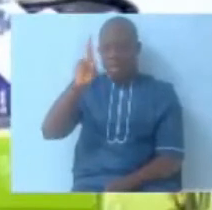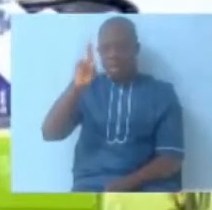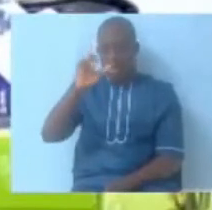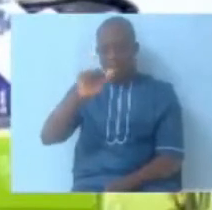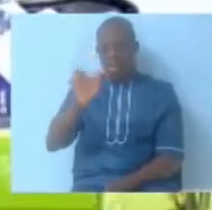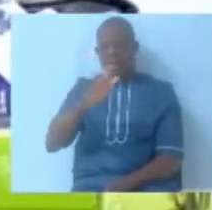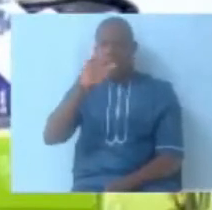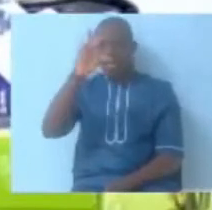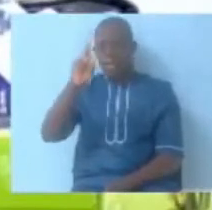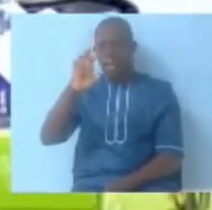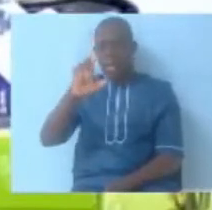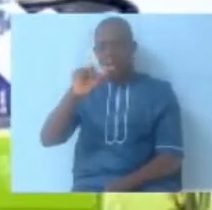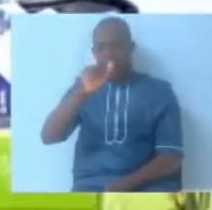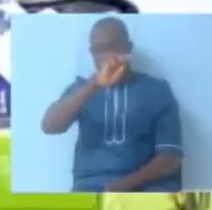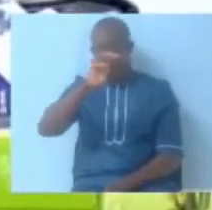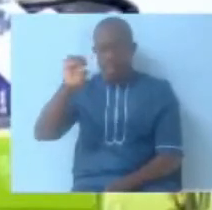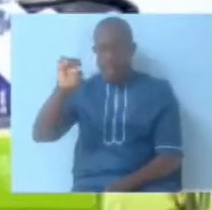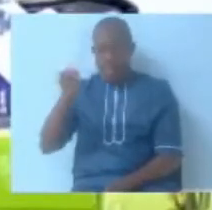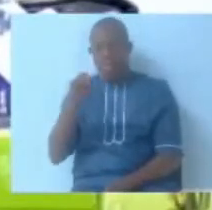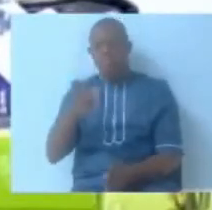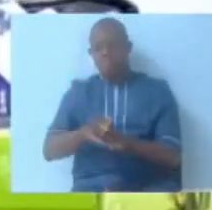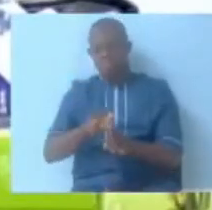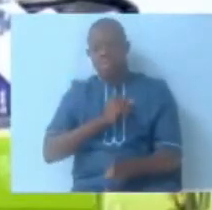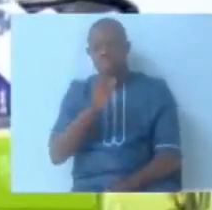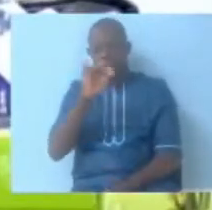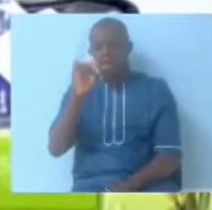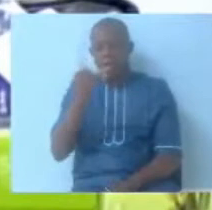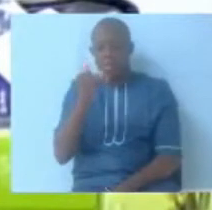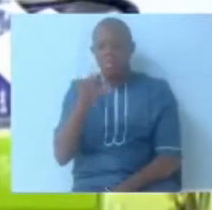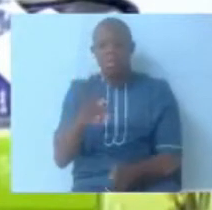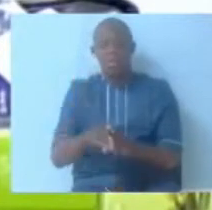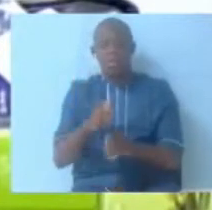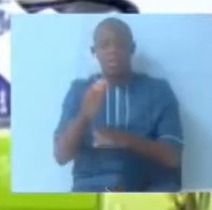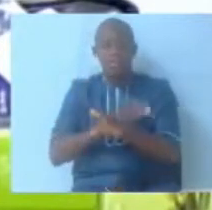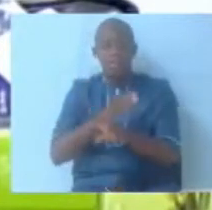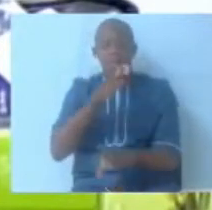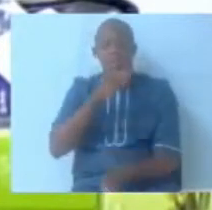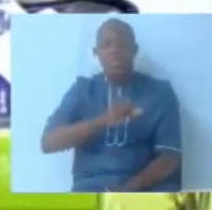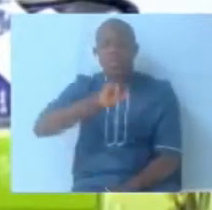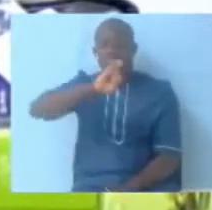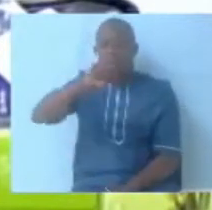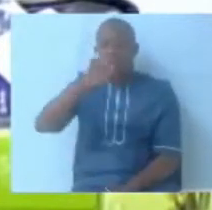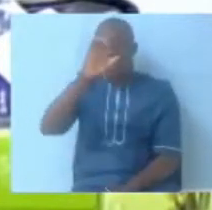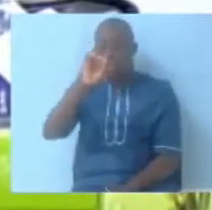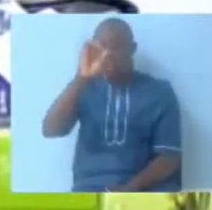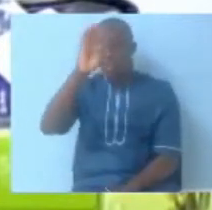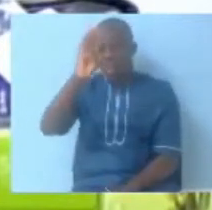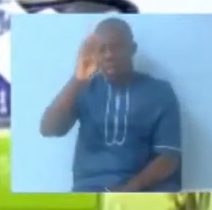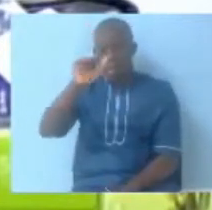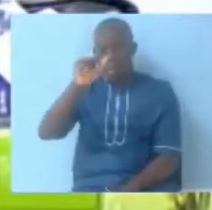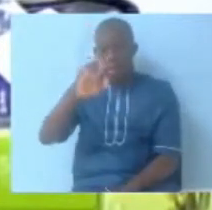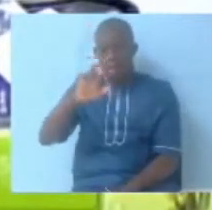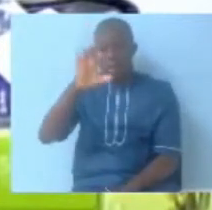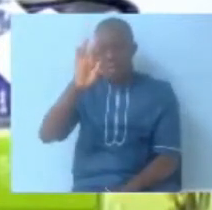wole Madam Ida Drame ti utumo. So by the time Mr. Jobate realized that something momentous was taking place in